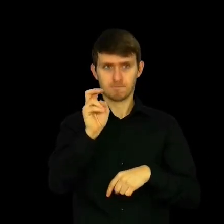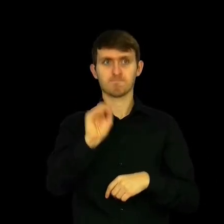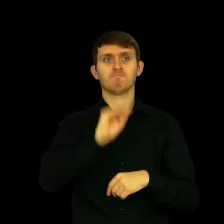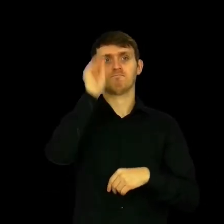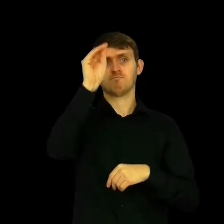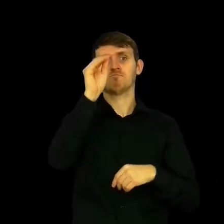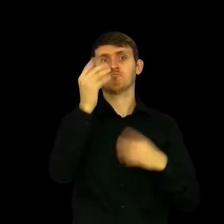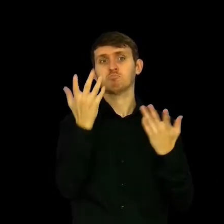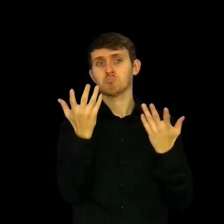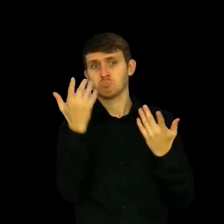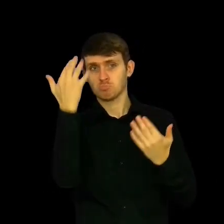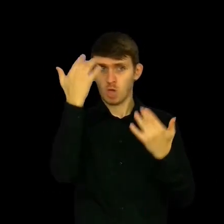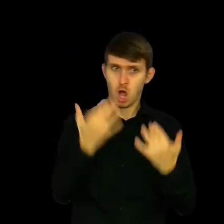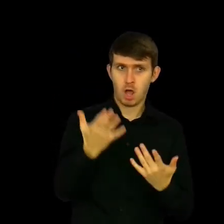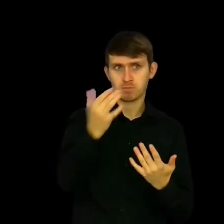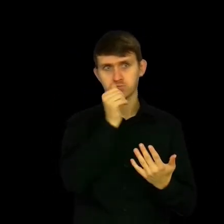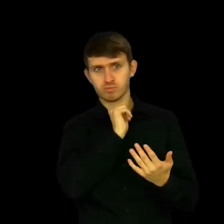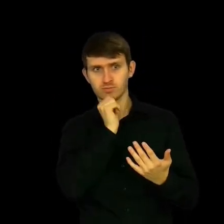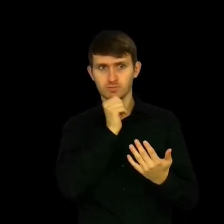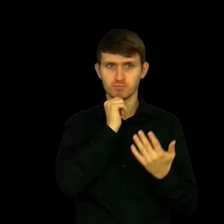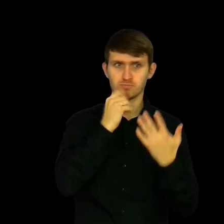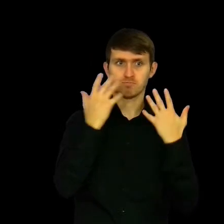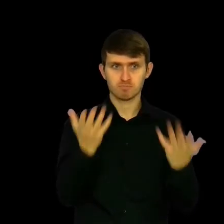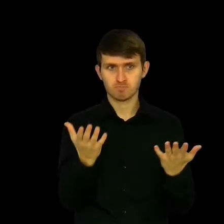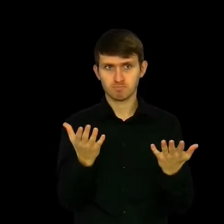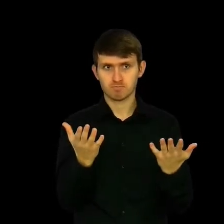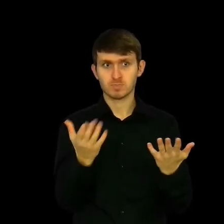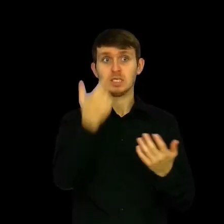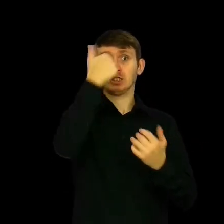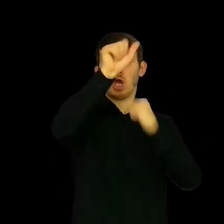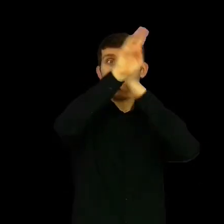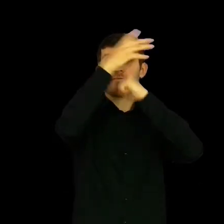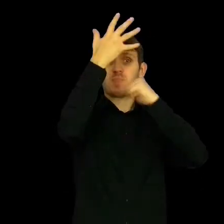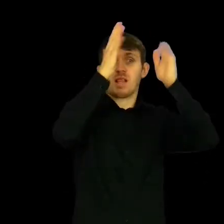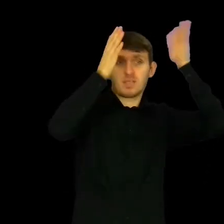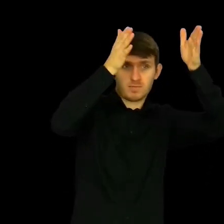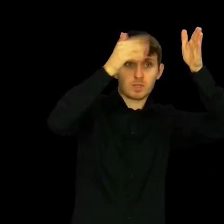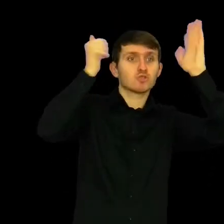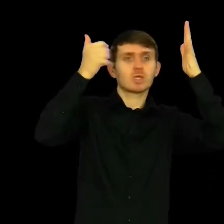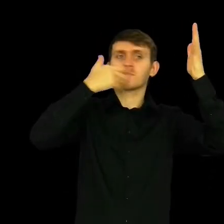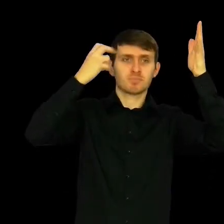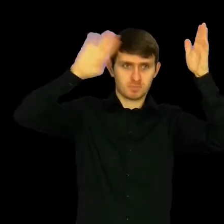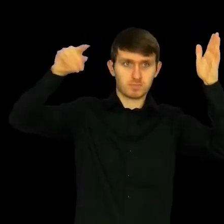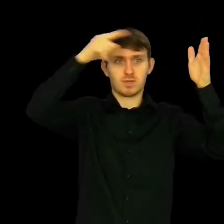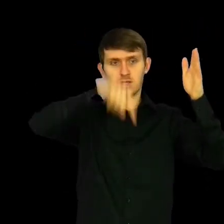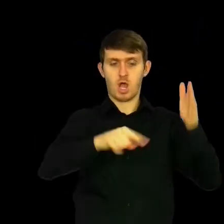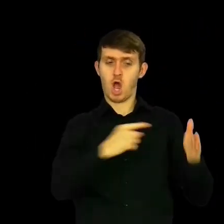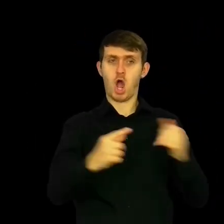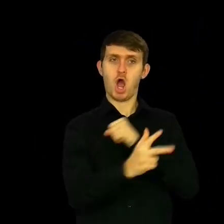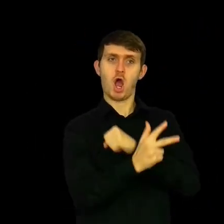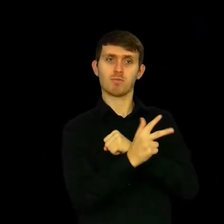disappears, right? 89 minus 80 is just 9. And I subtract 80 from this top number, I can just think of, well, what's 195 minus